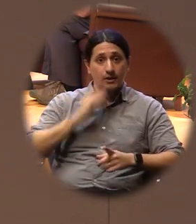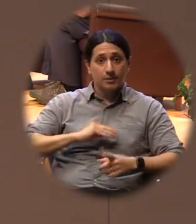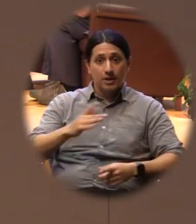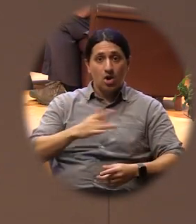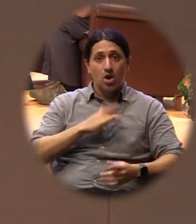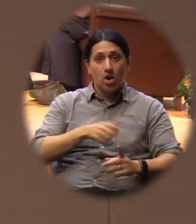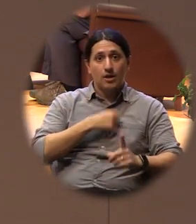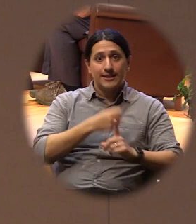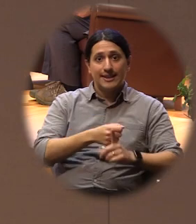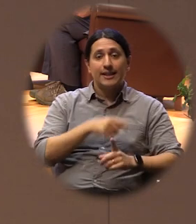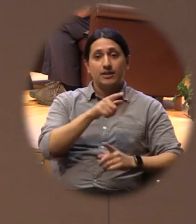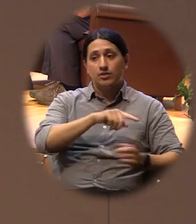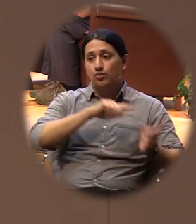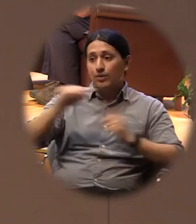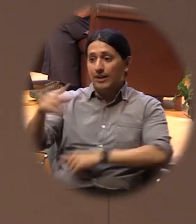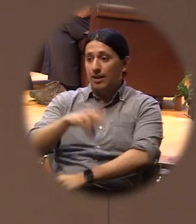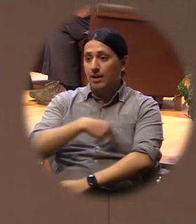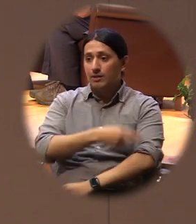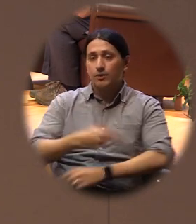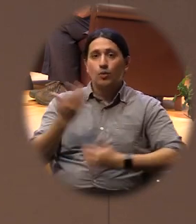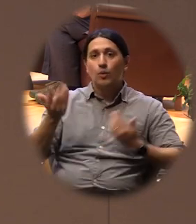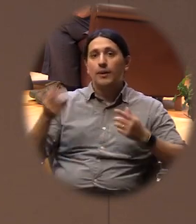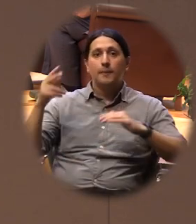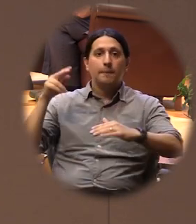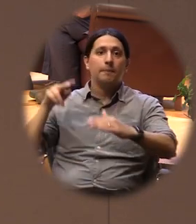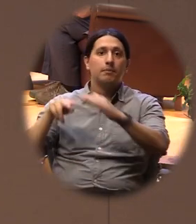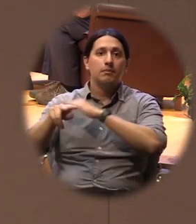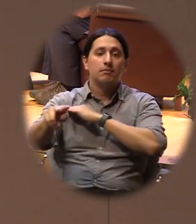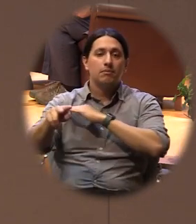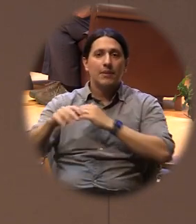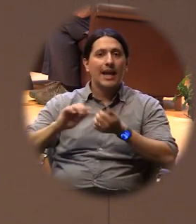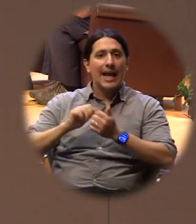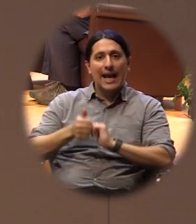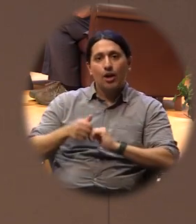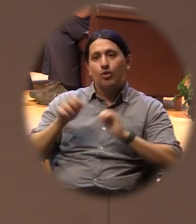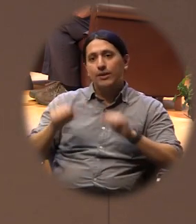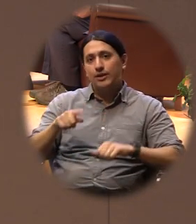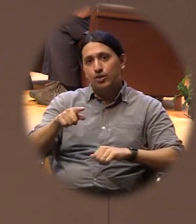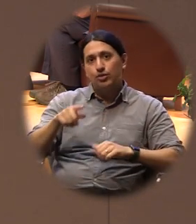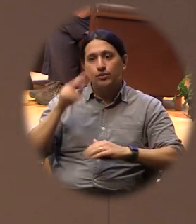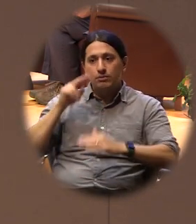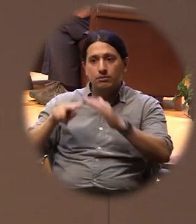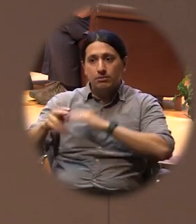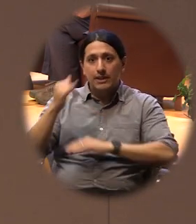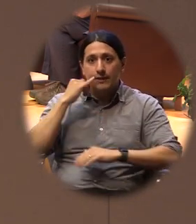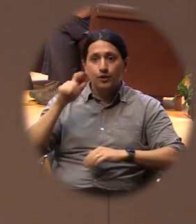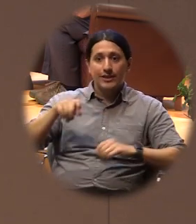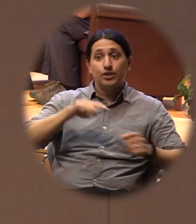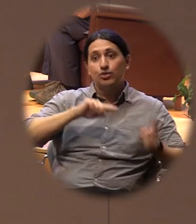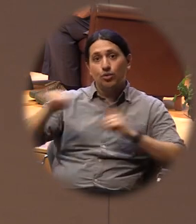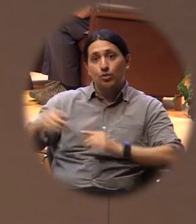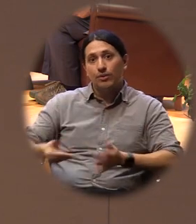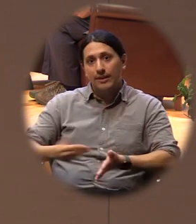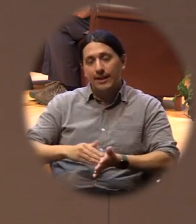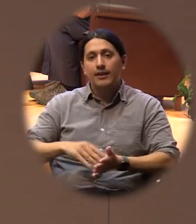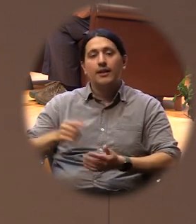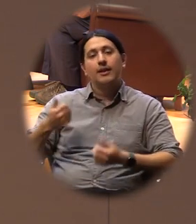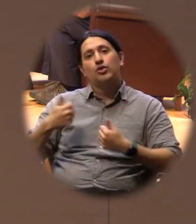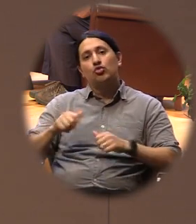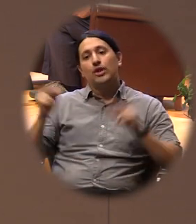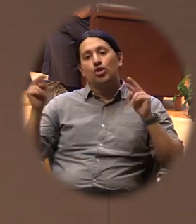what predicts whether you're going to need to be readmitted? And so one of the things they've looked at is gender, but attempted